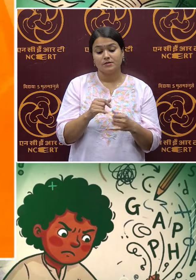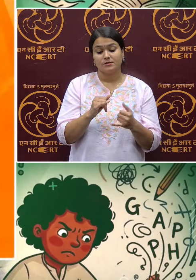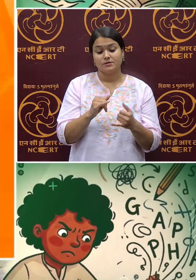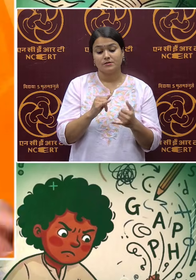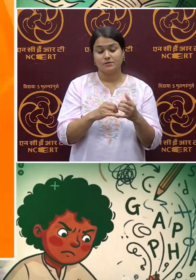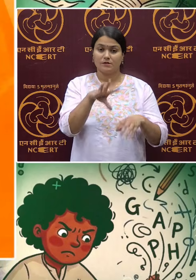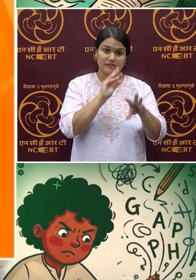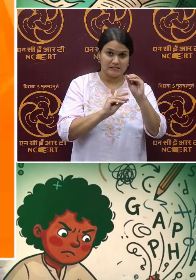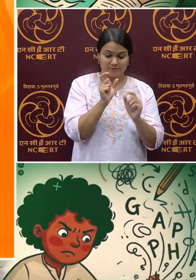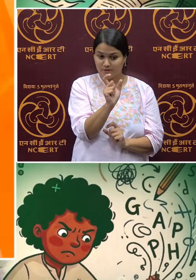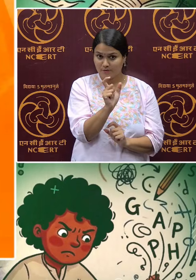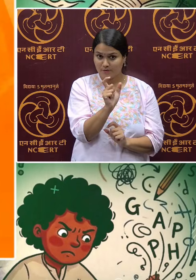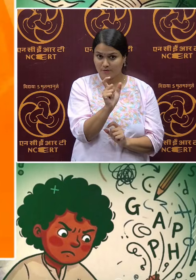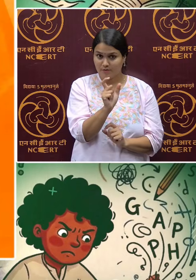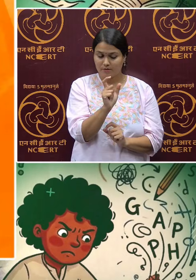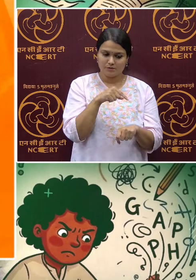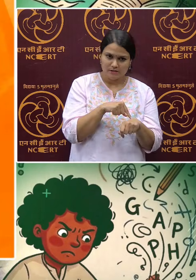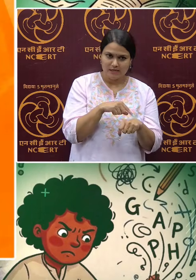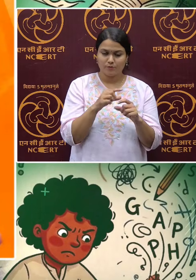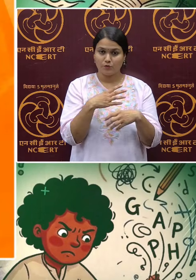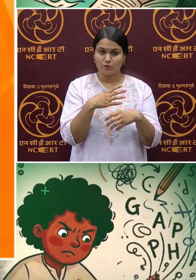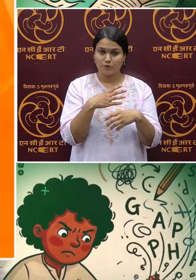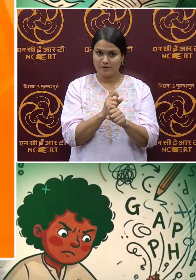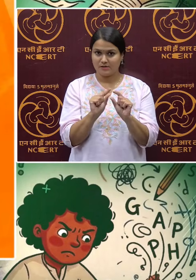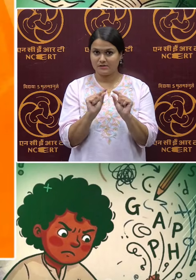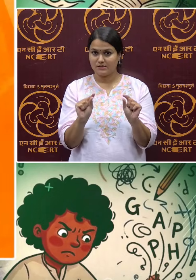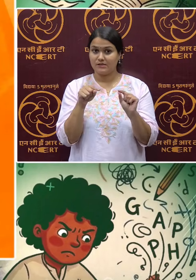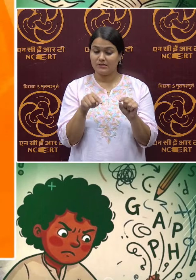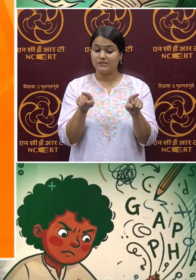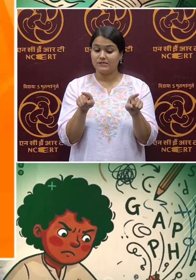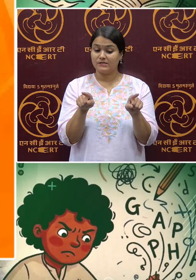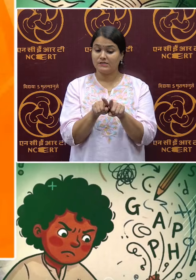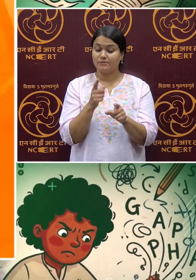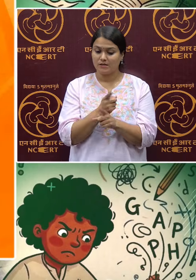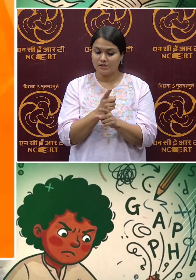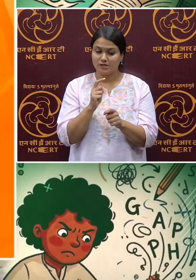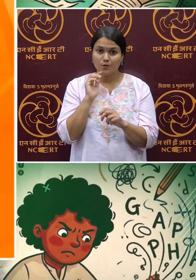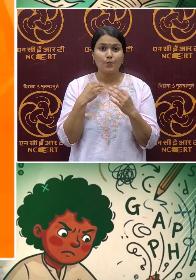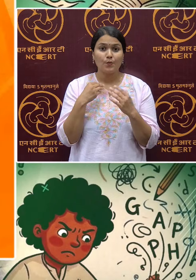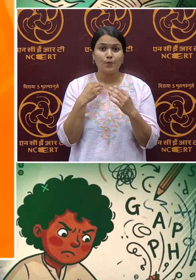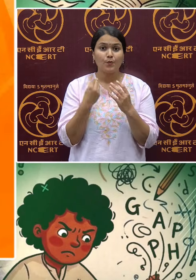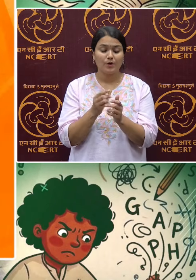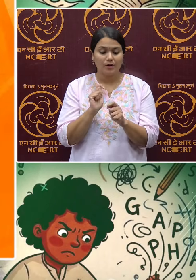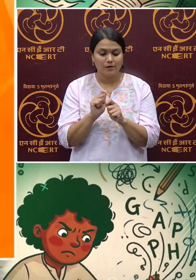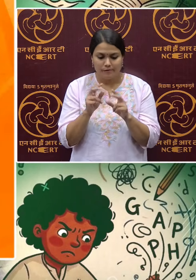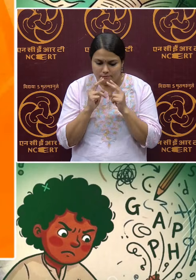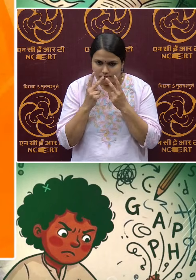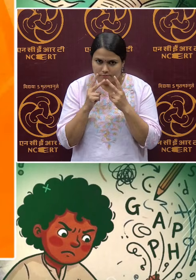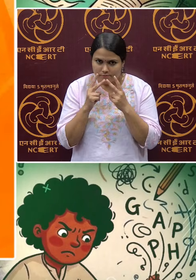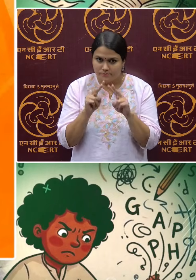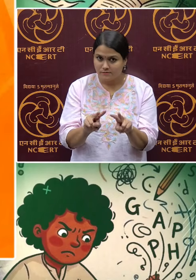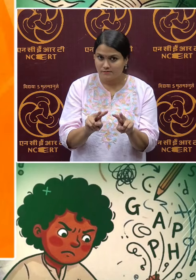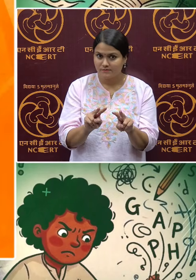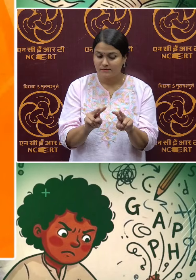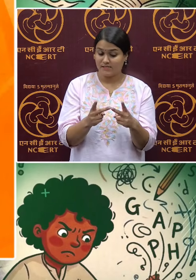learn by rote, and then he'll take time to make a sentence. So as teachers, we work along, you'll be able to see the